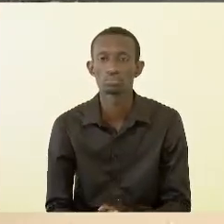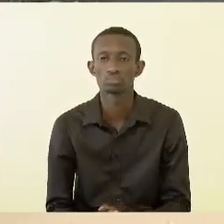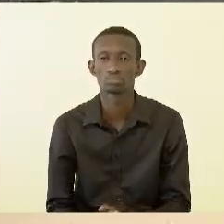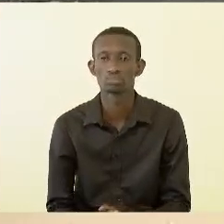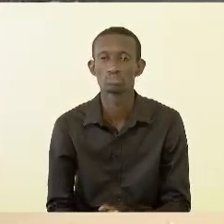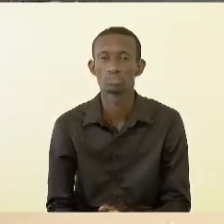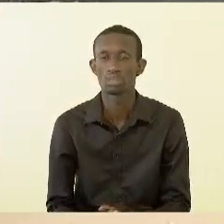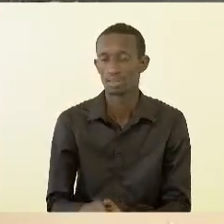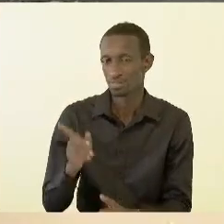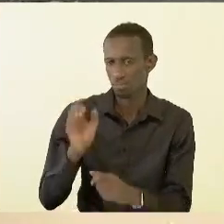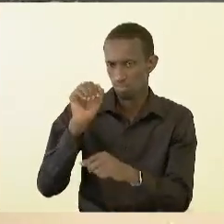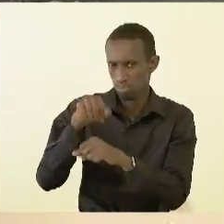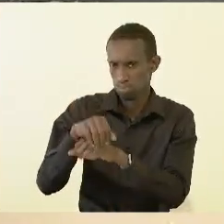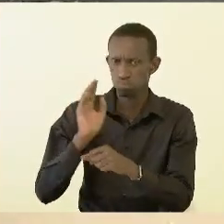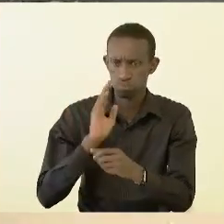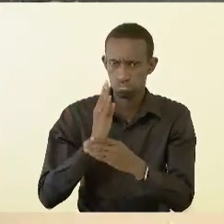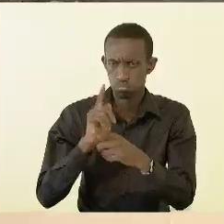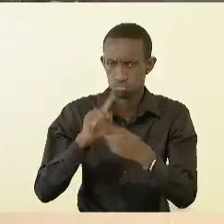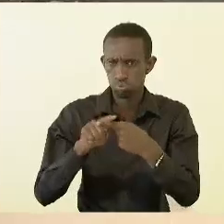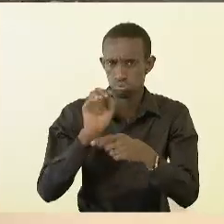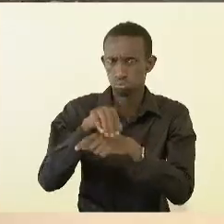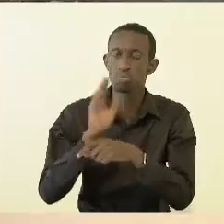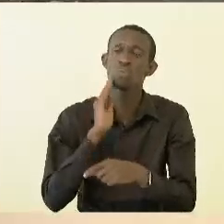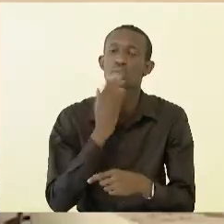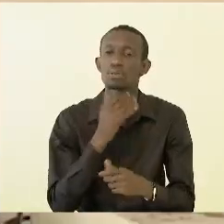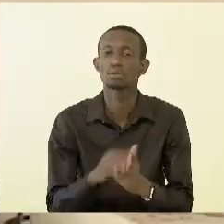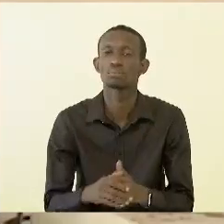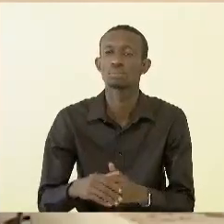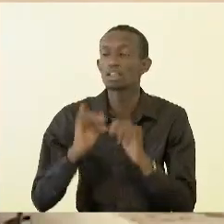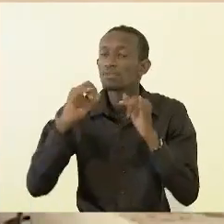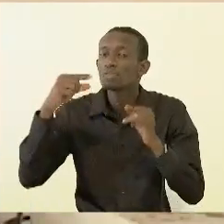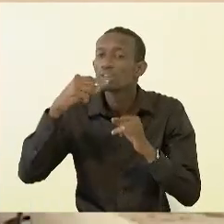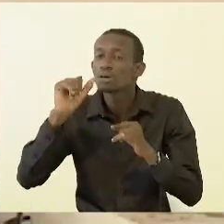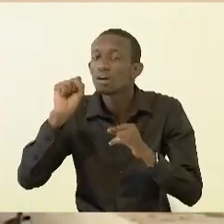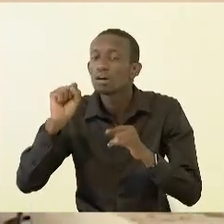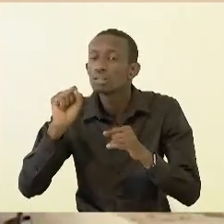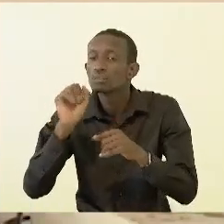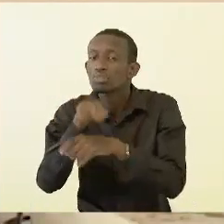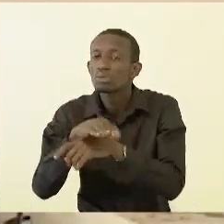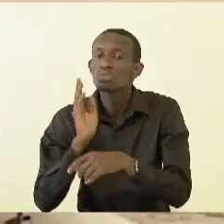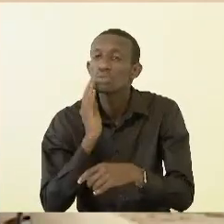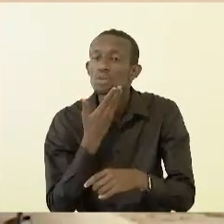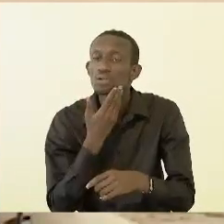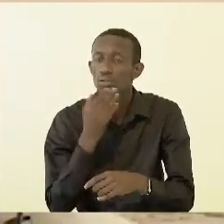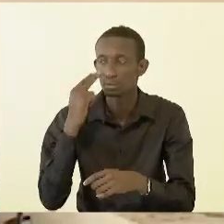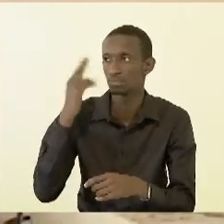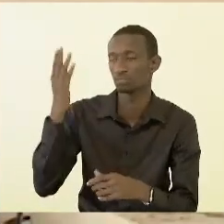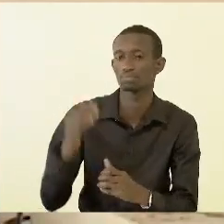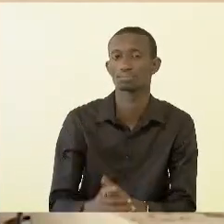over water. When the gas is passed over water, you'll get that. So